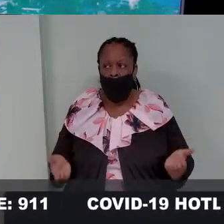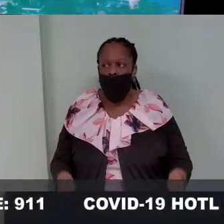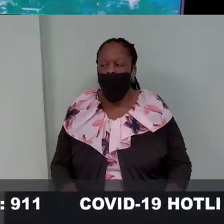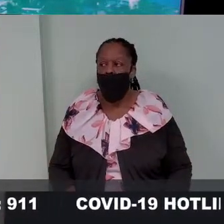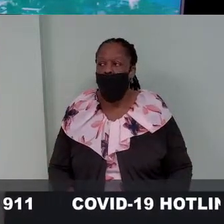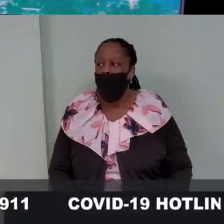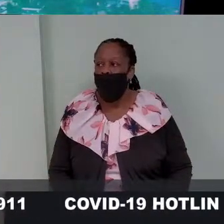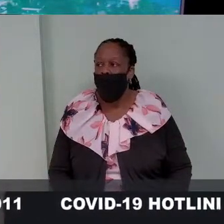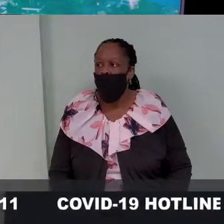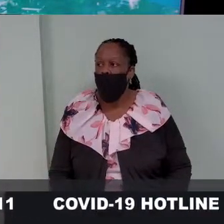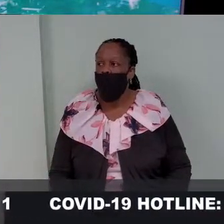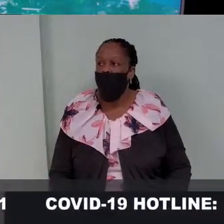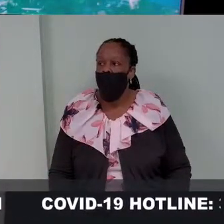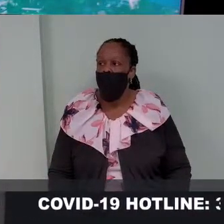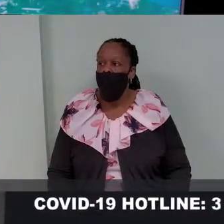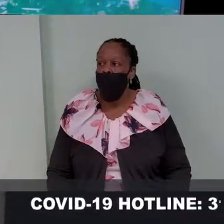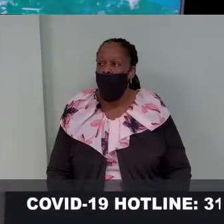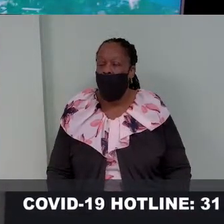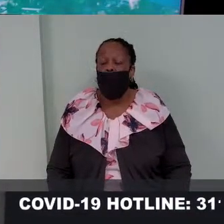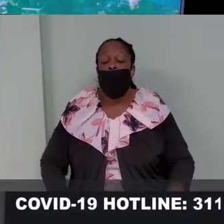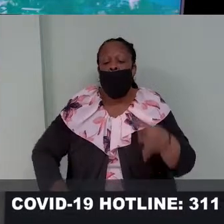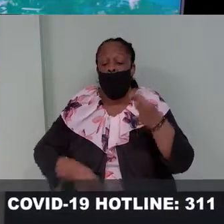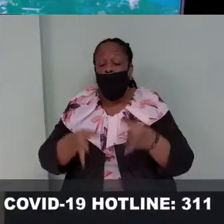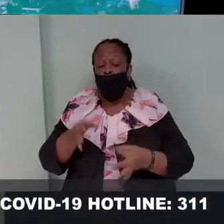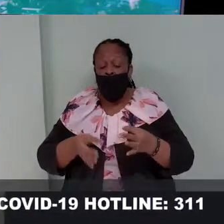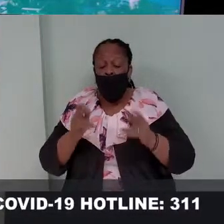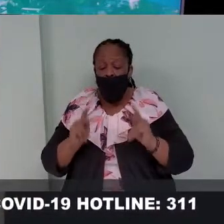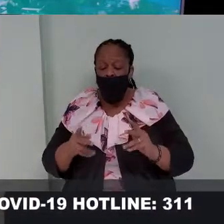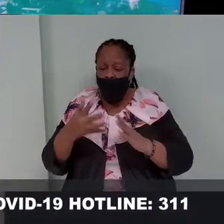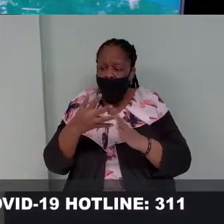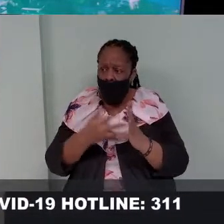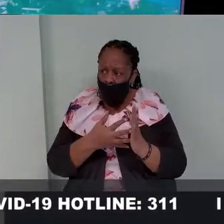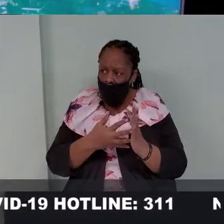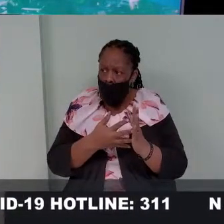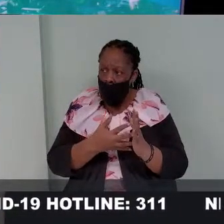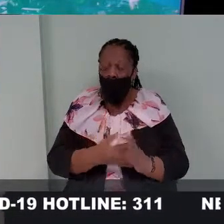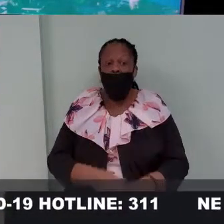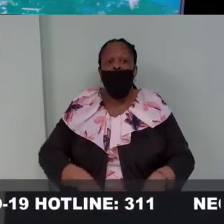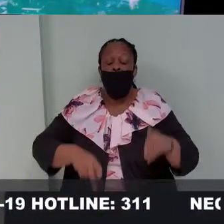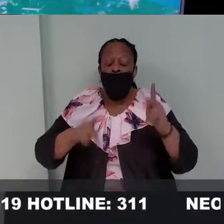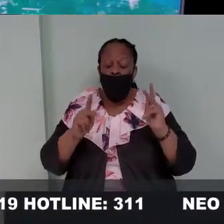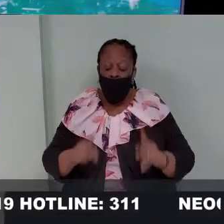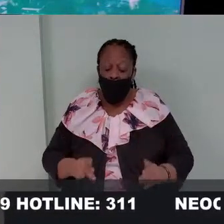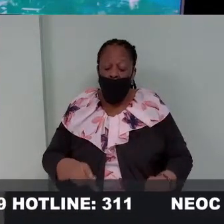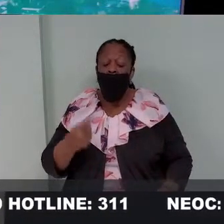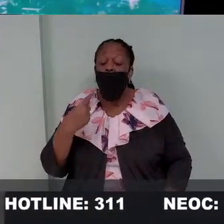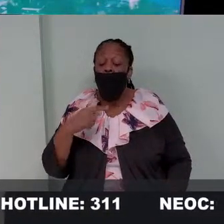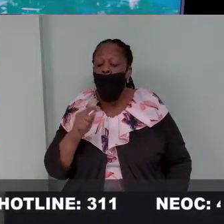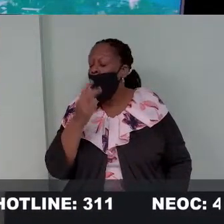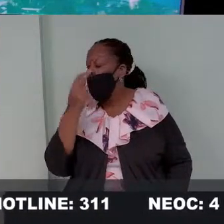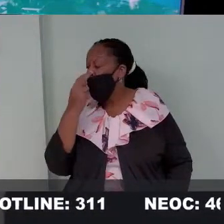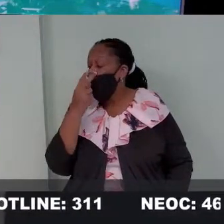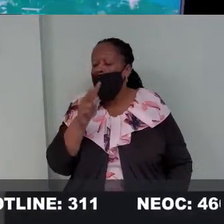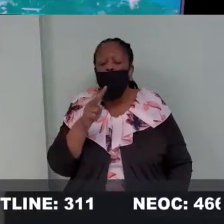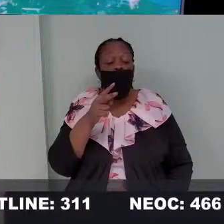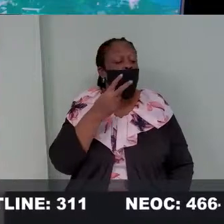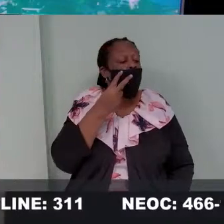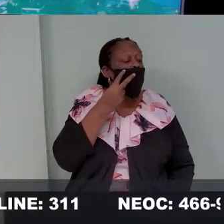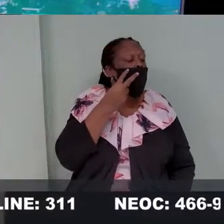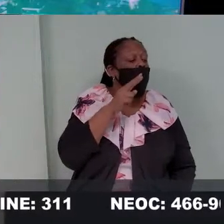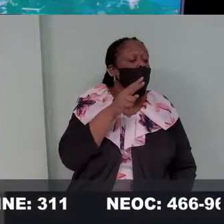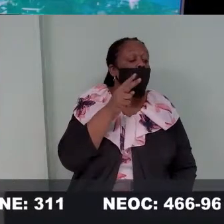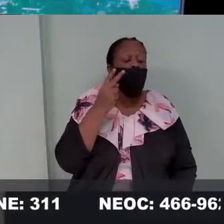that once these persons are tested, the security forces are notified, and that's the only way they will be able